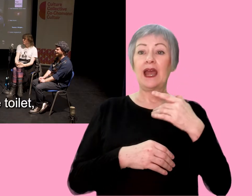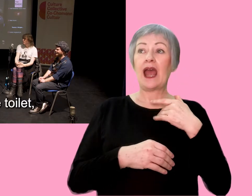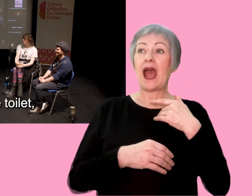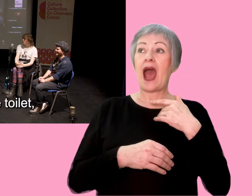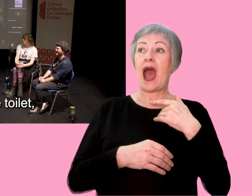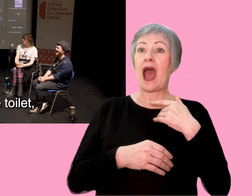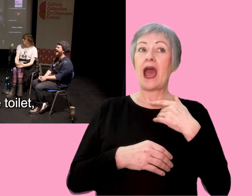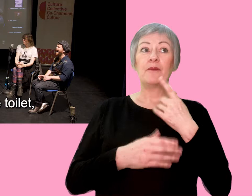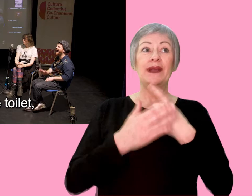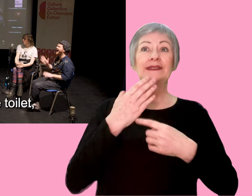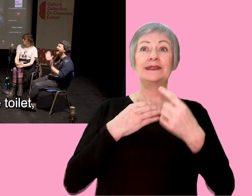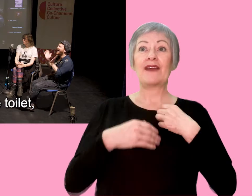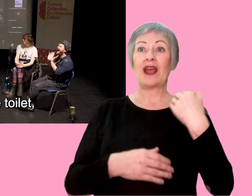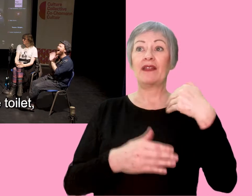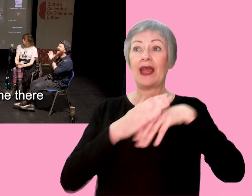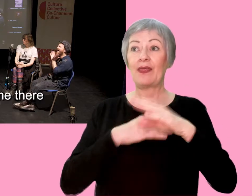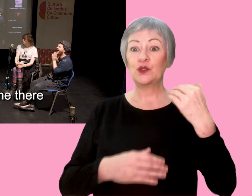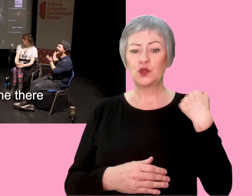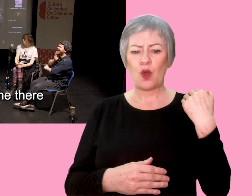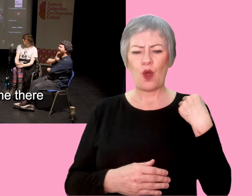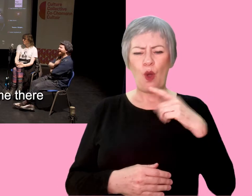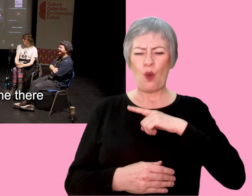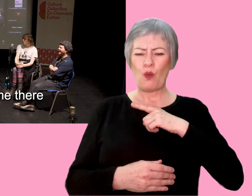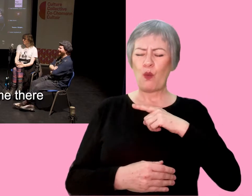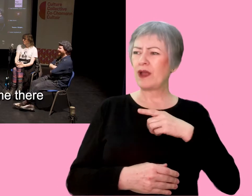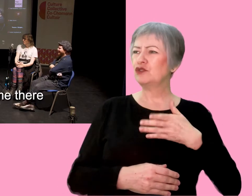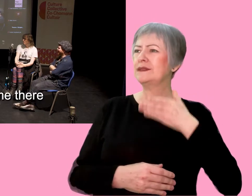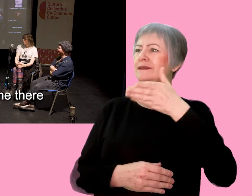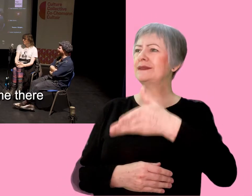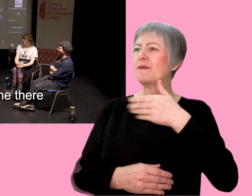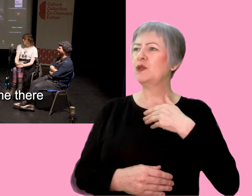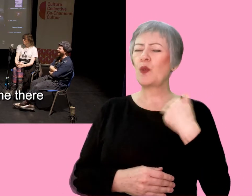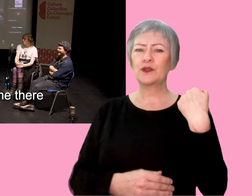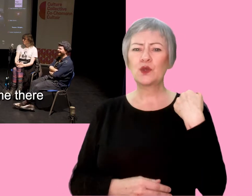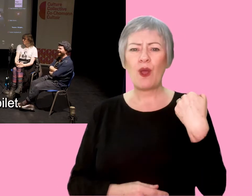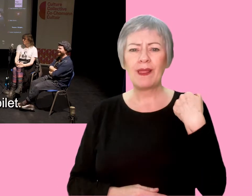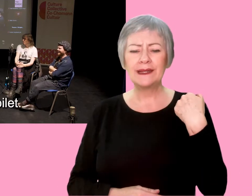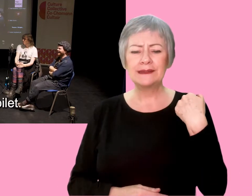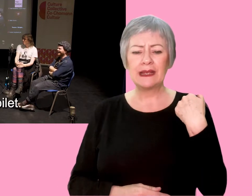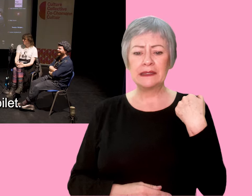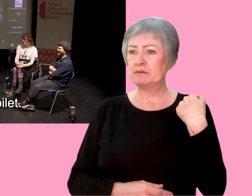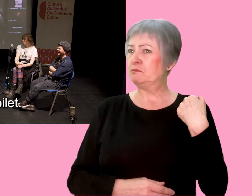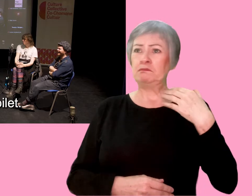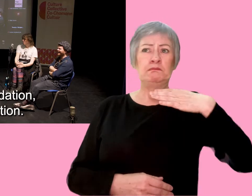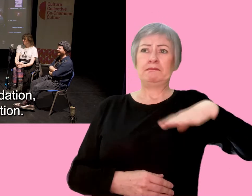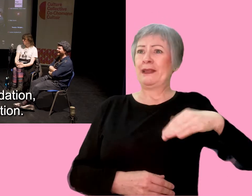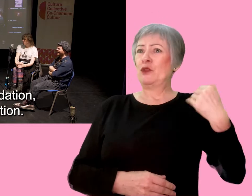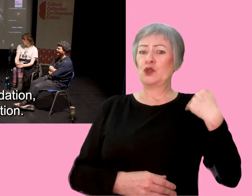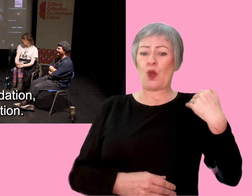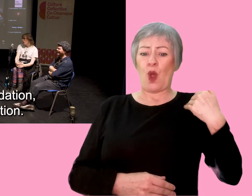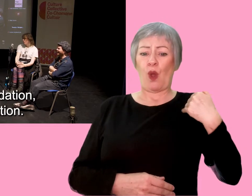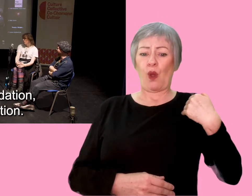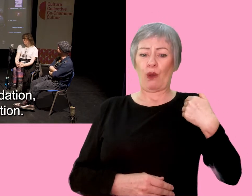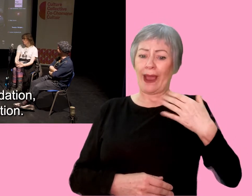I found myself in the toilet. I said, why she sent me to the toilet? I don't need a toilet. I need